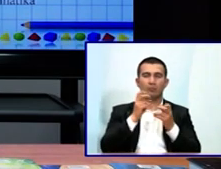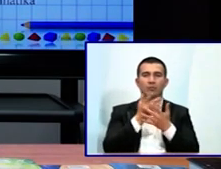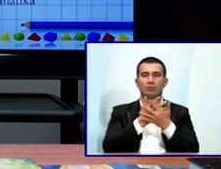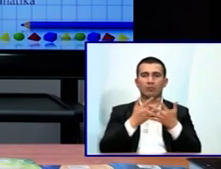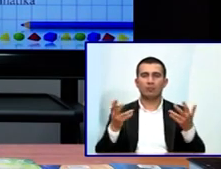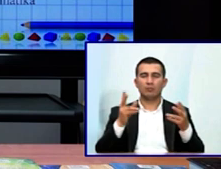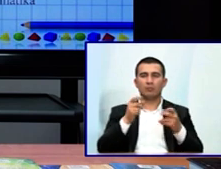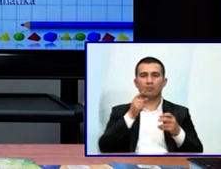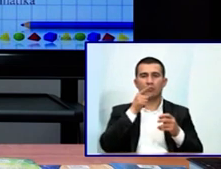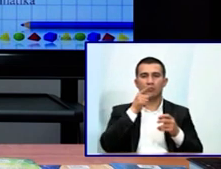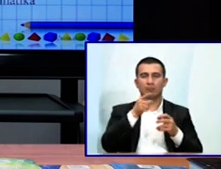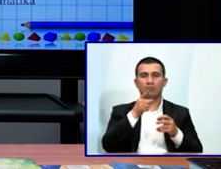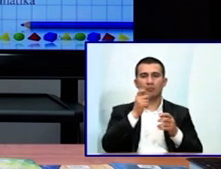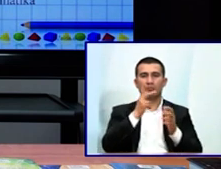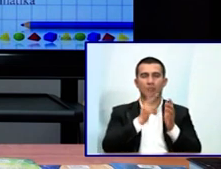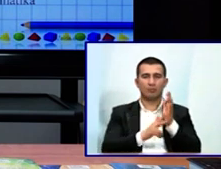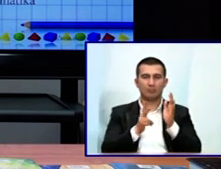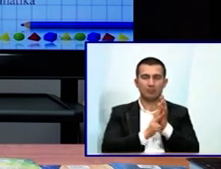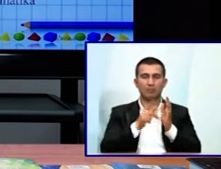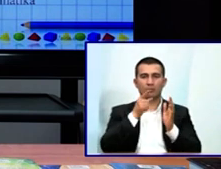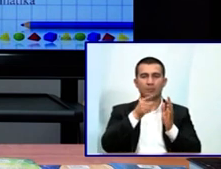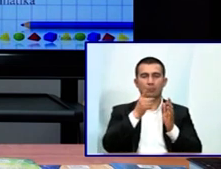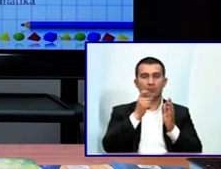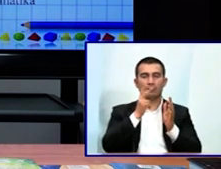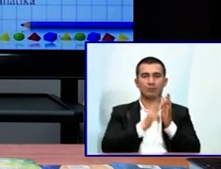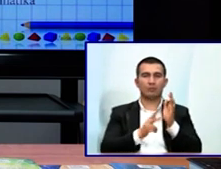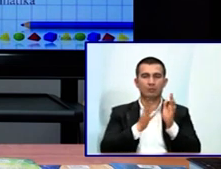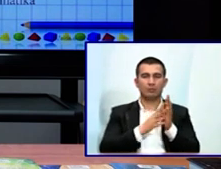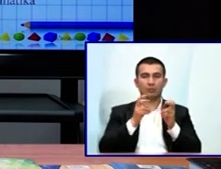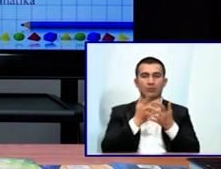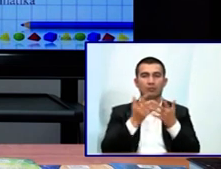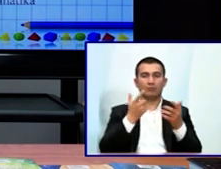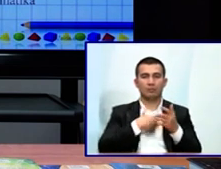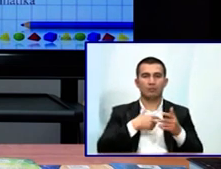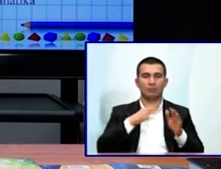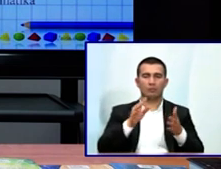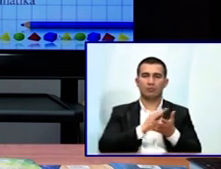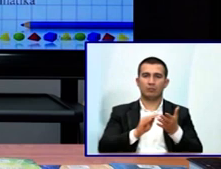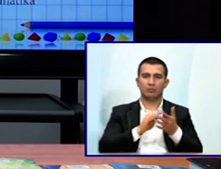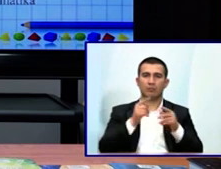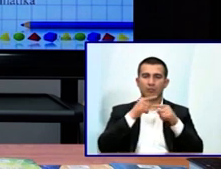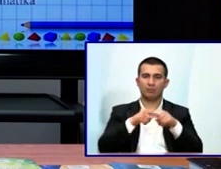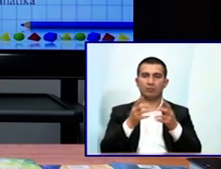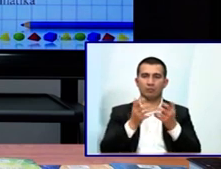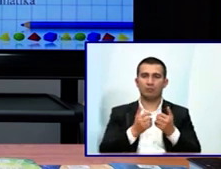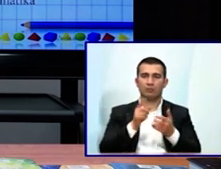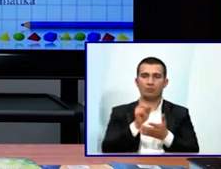masalalardan 1188 va 1189 masalalarni mustaqil bajaramiz.